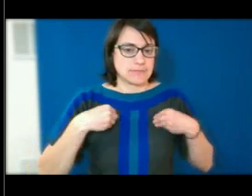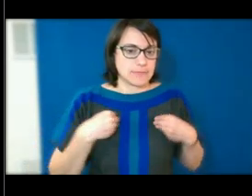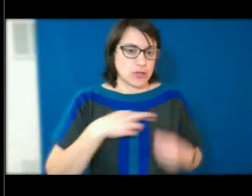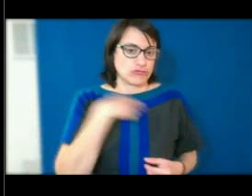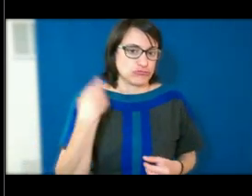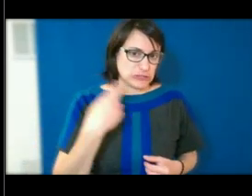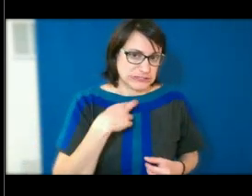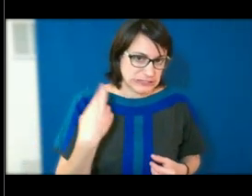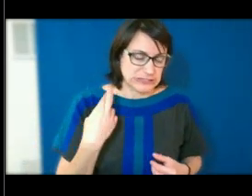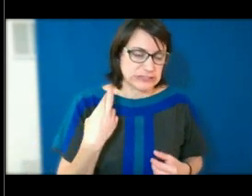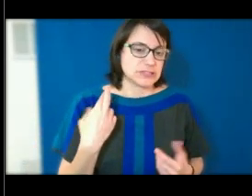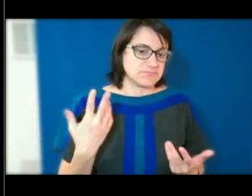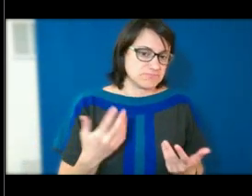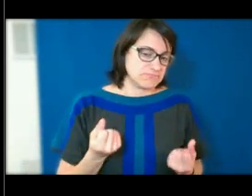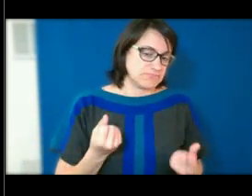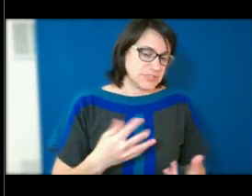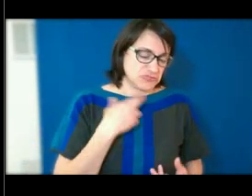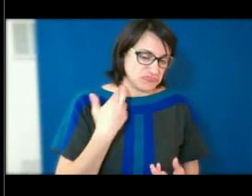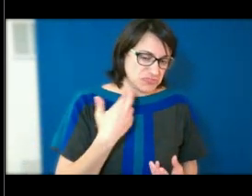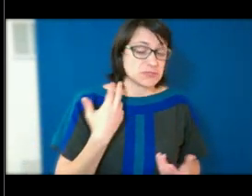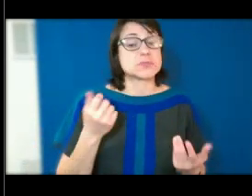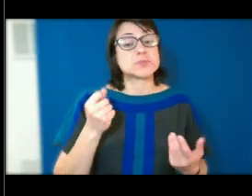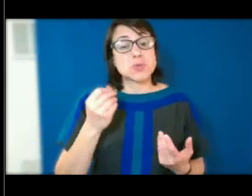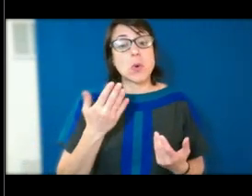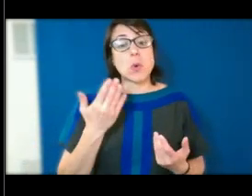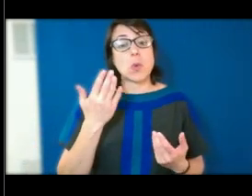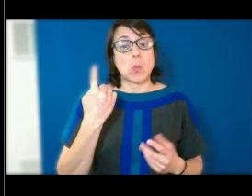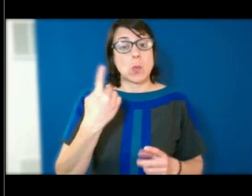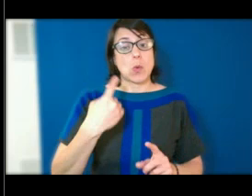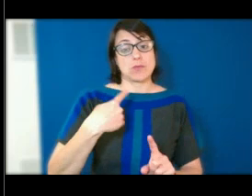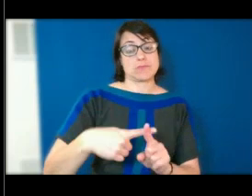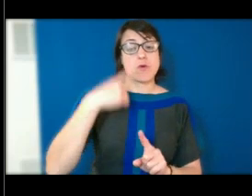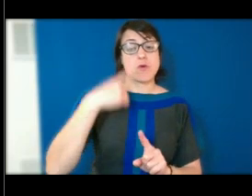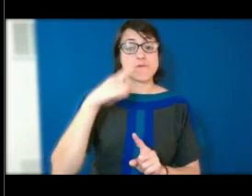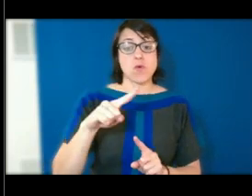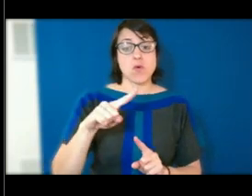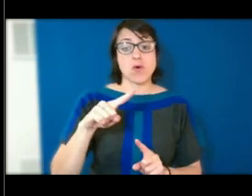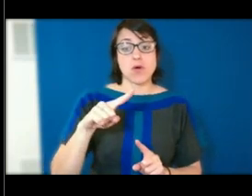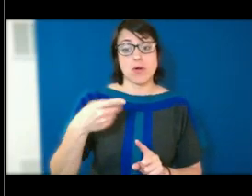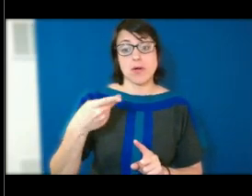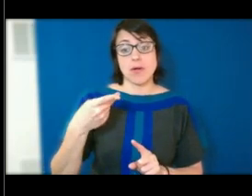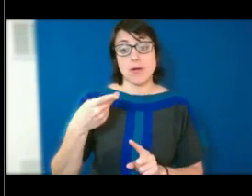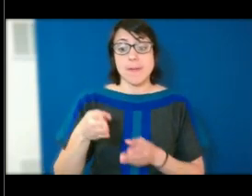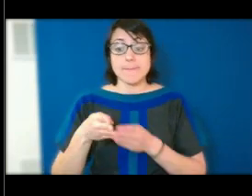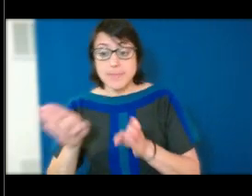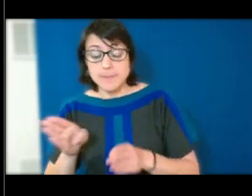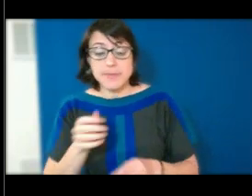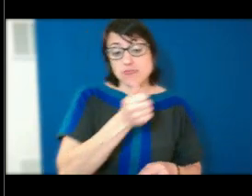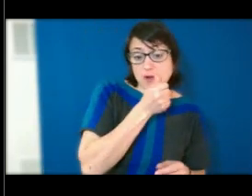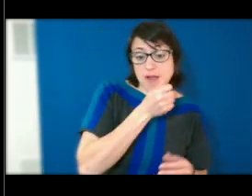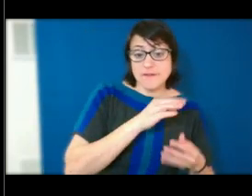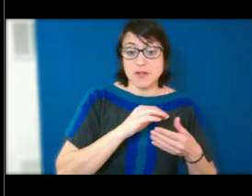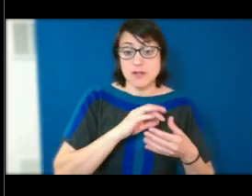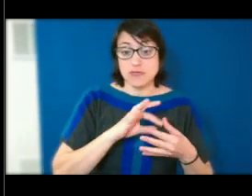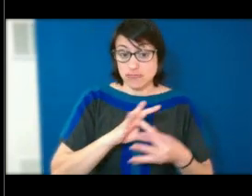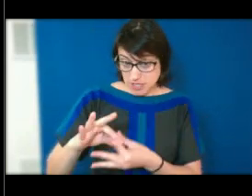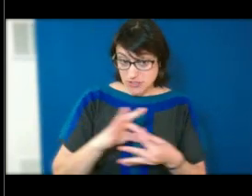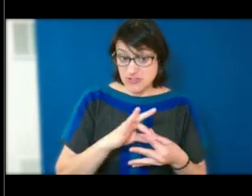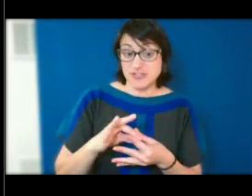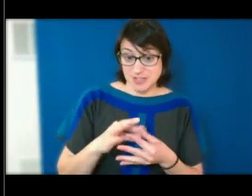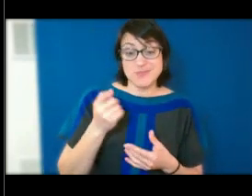the beauties of those types of relationships is that the private sector, otherwise known as Marine Debris Foundation in